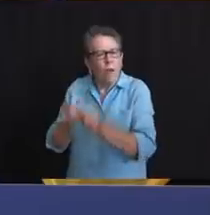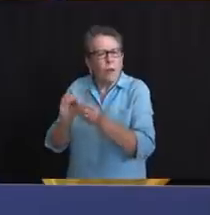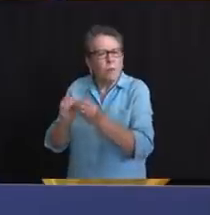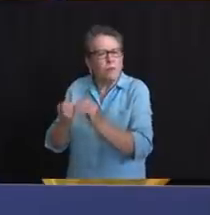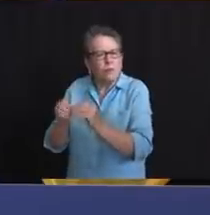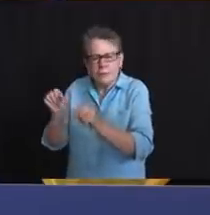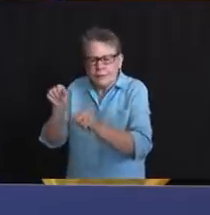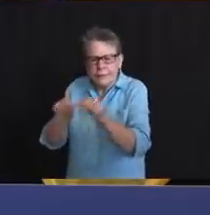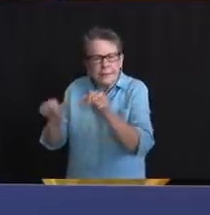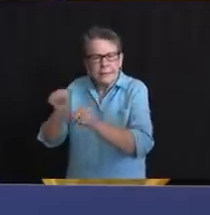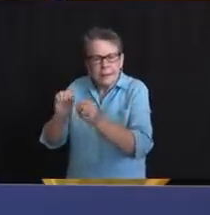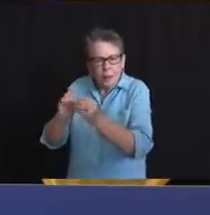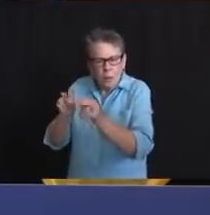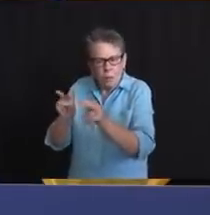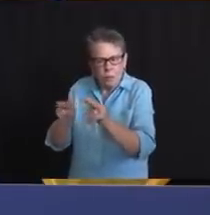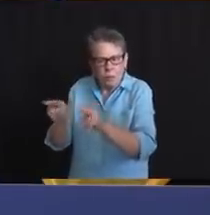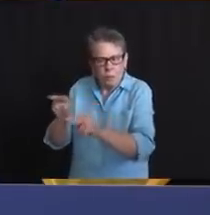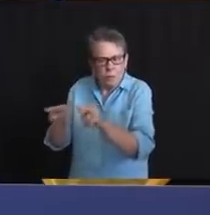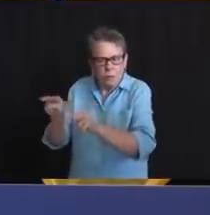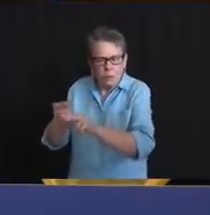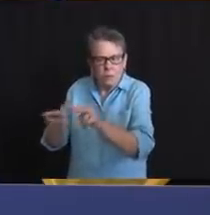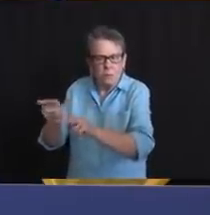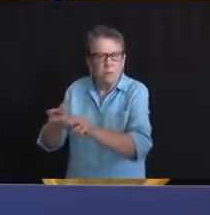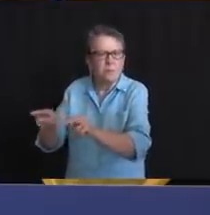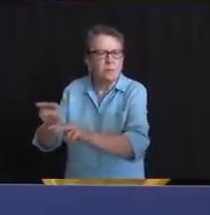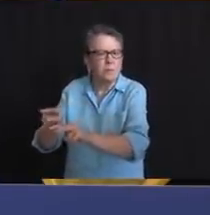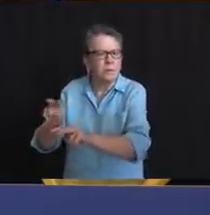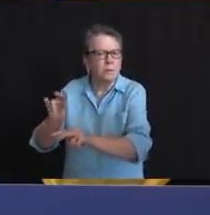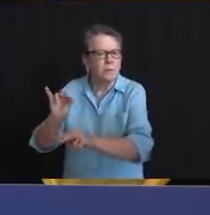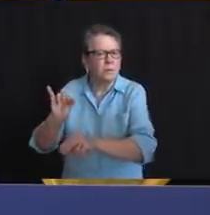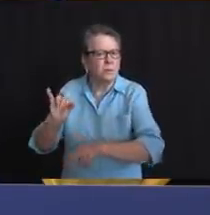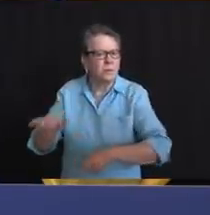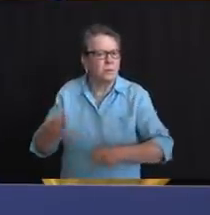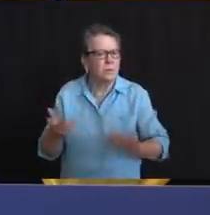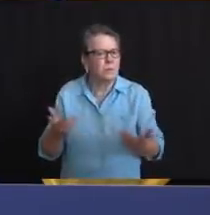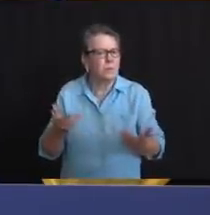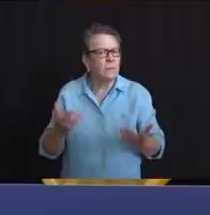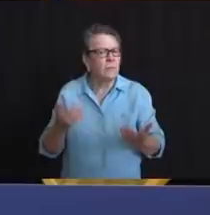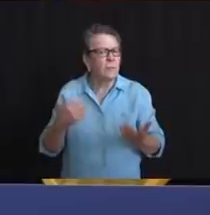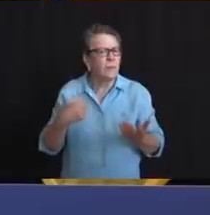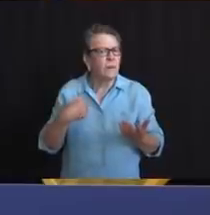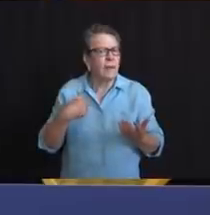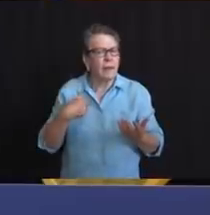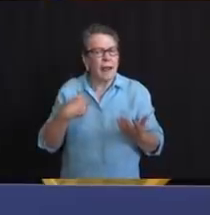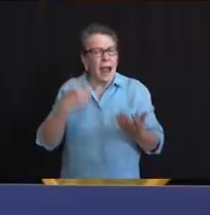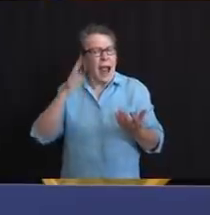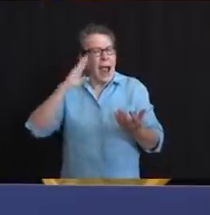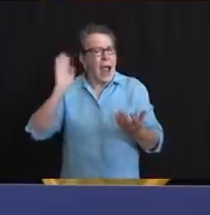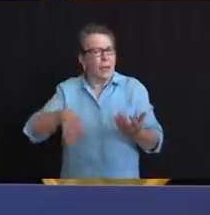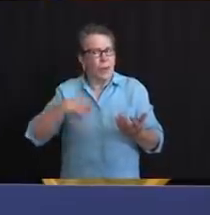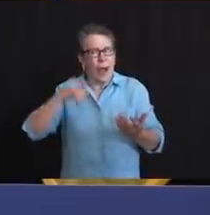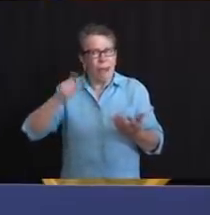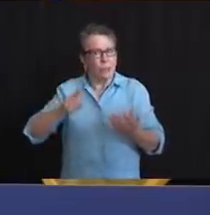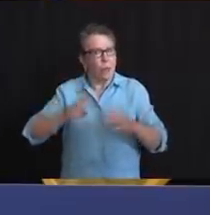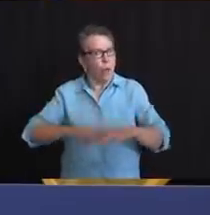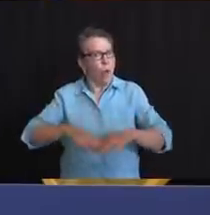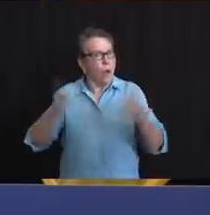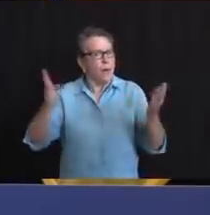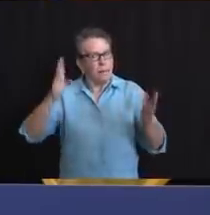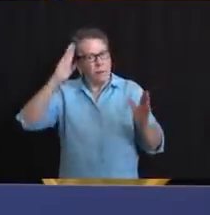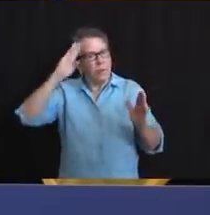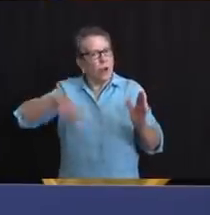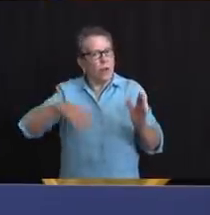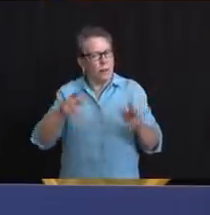numbers, at a certain point, we got to open up. And we believe this is the right point to do that. Are we out